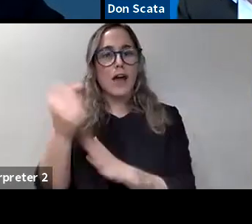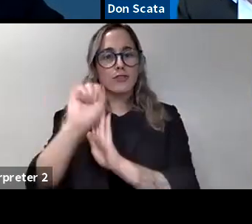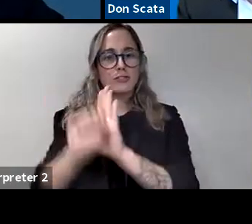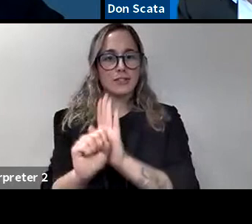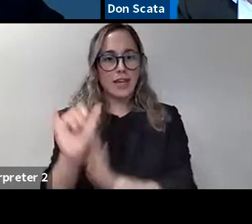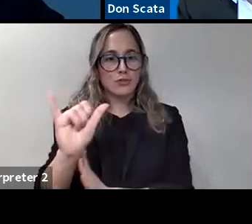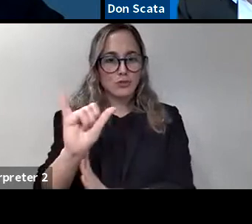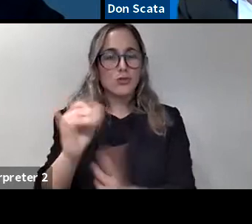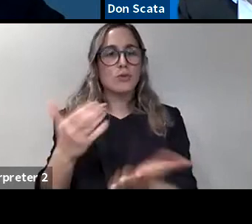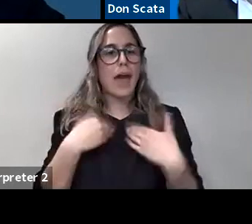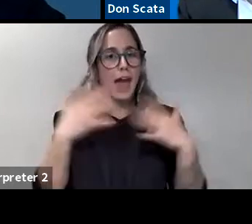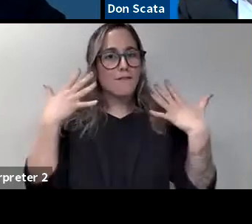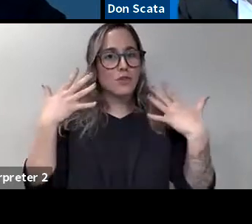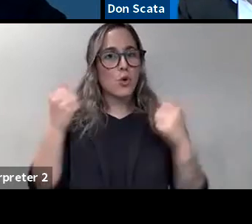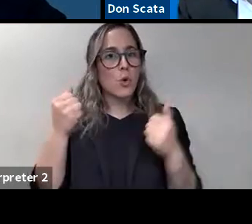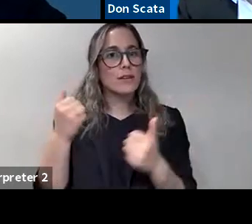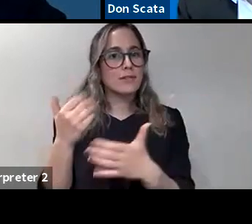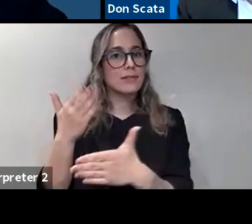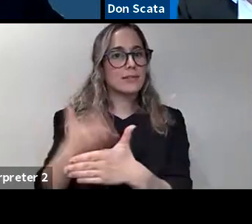issues.